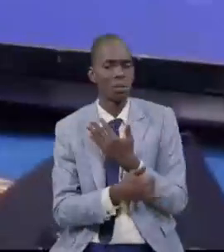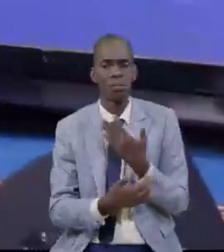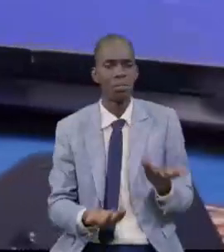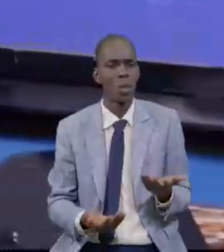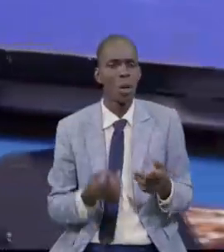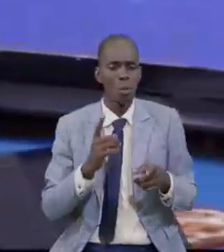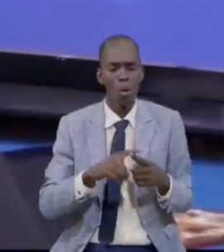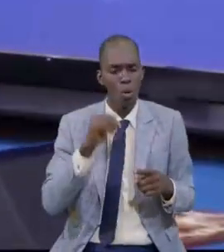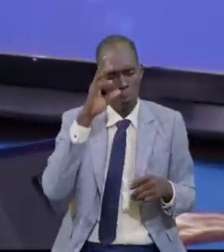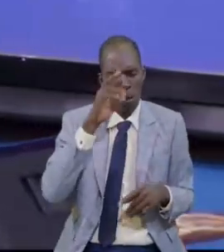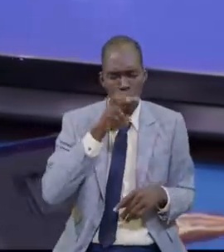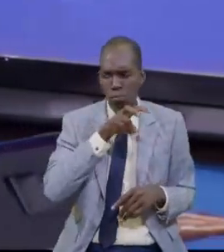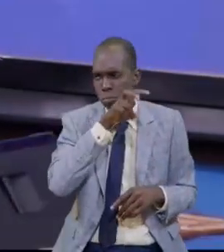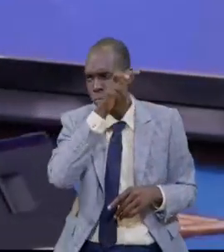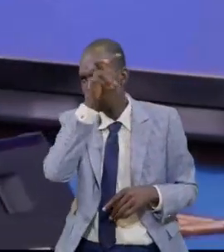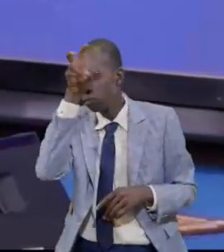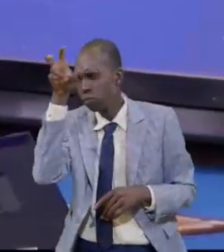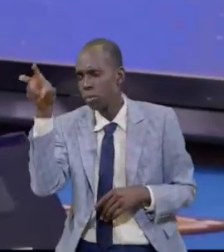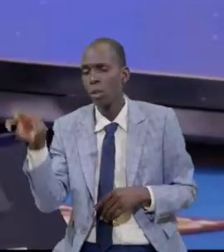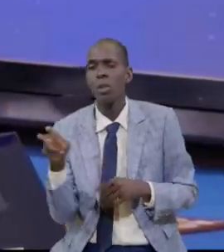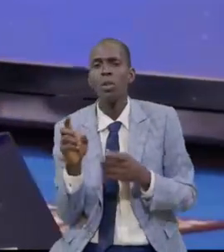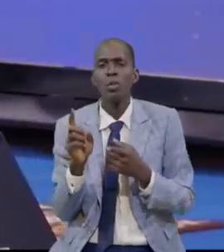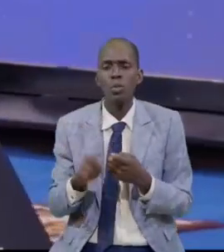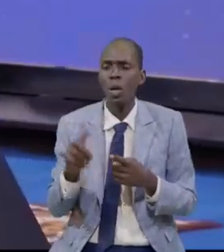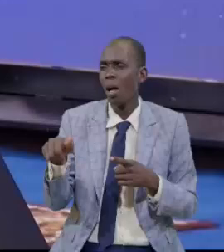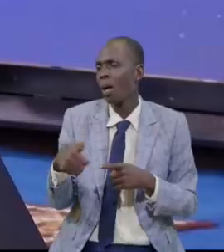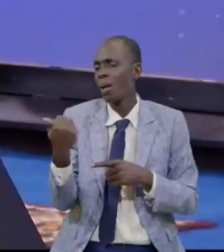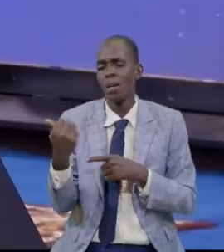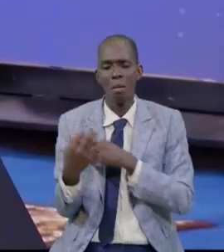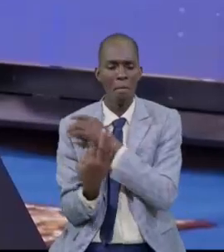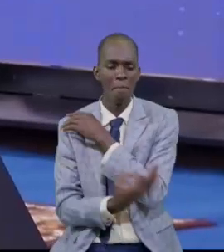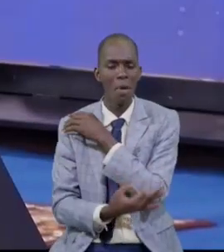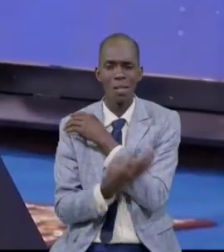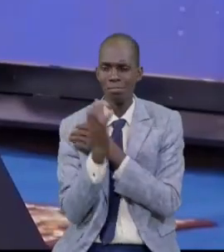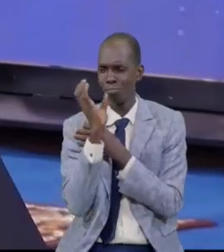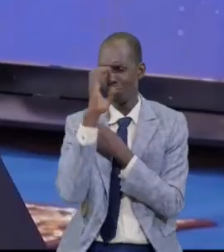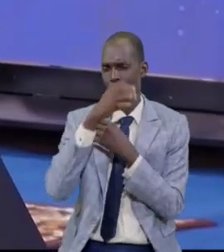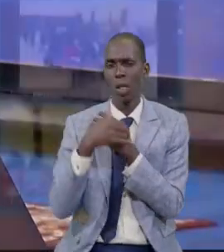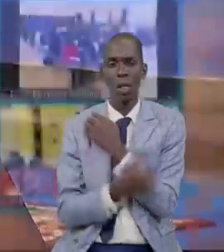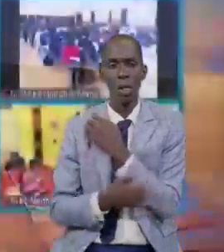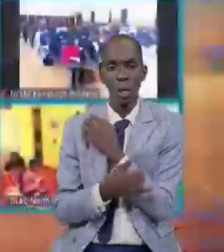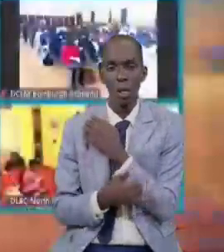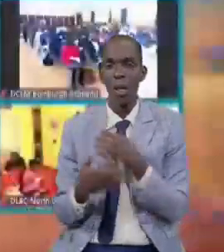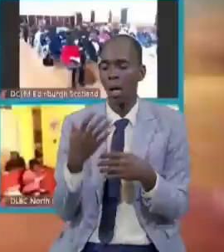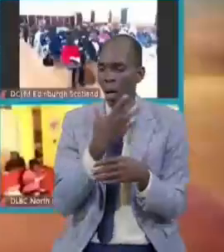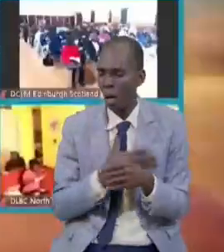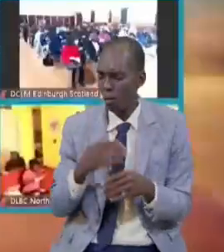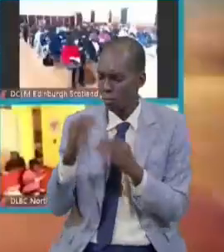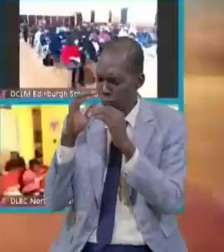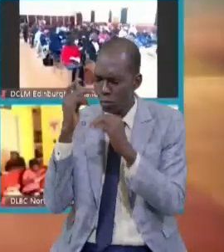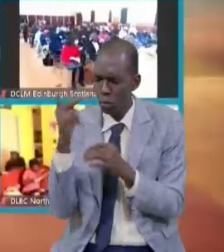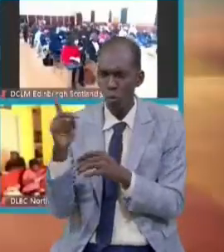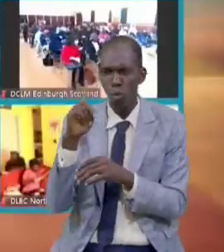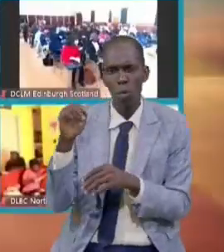a worshiper of Baal. And he was supposed to be a worshiper of the Almighty